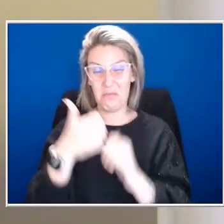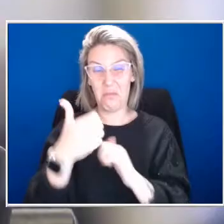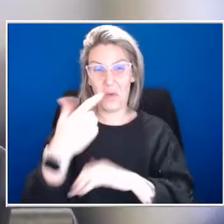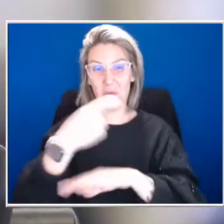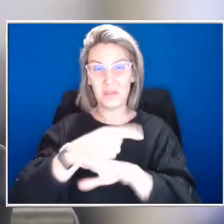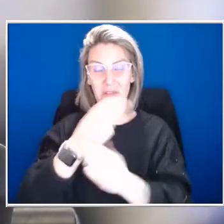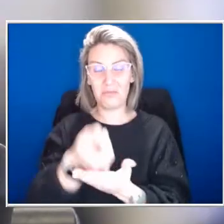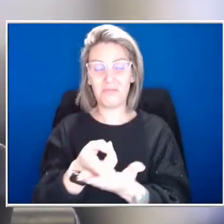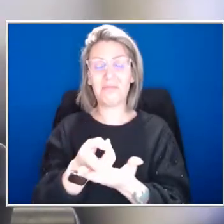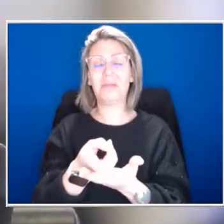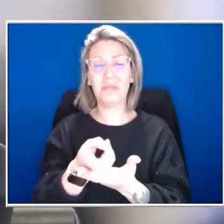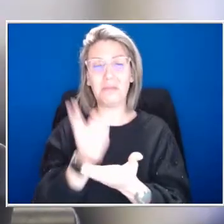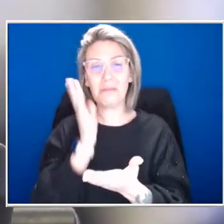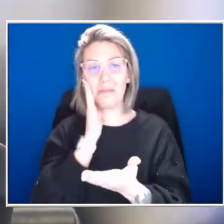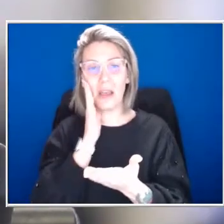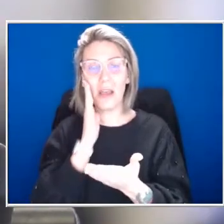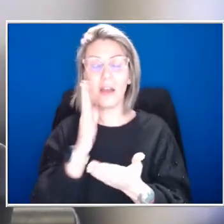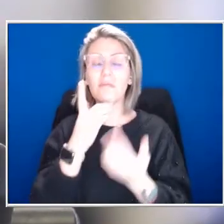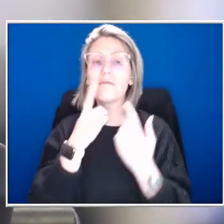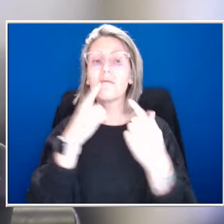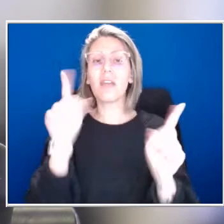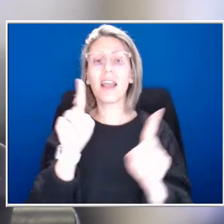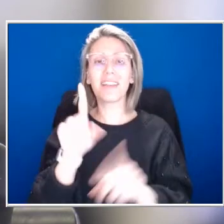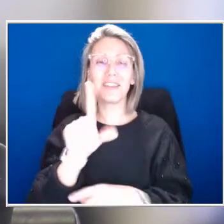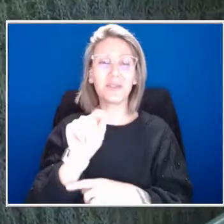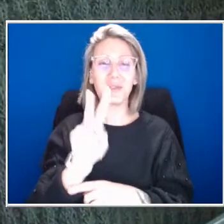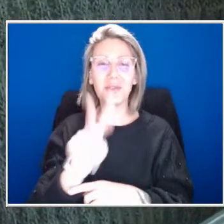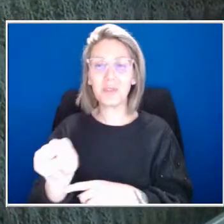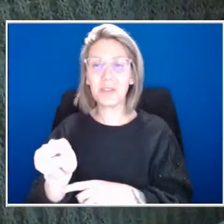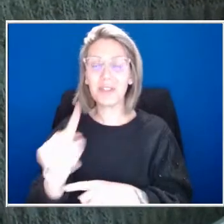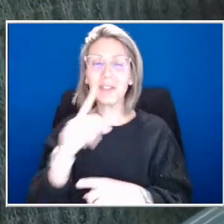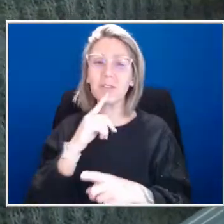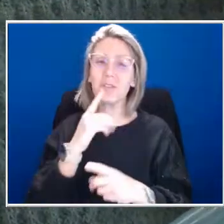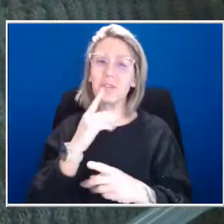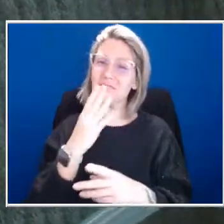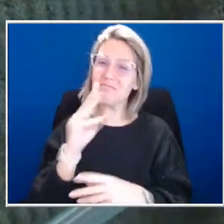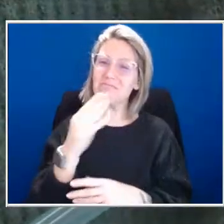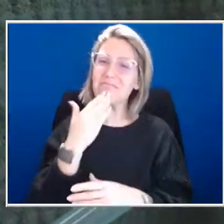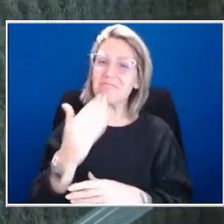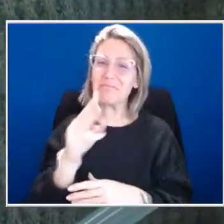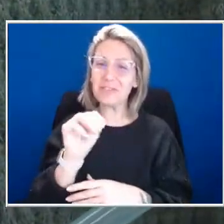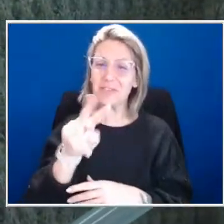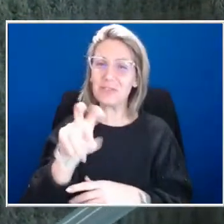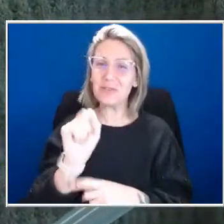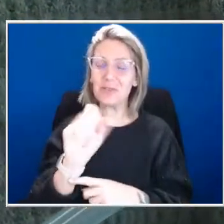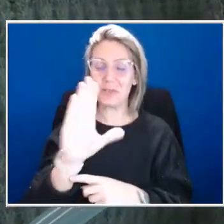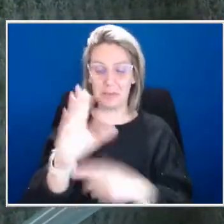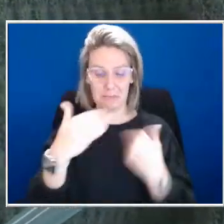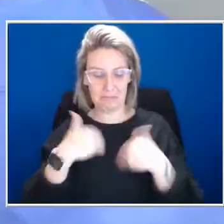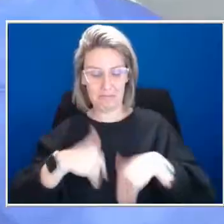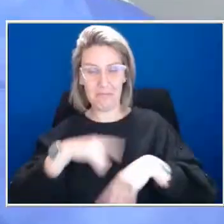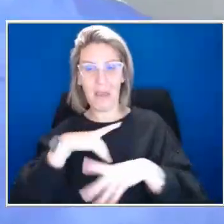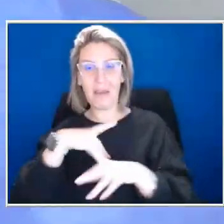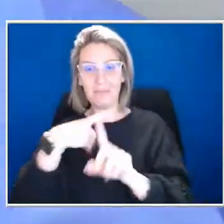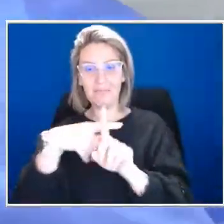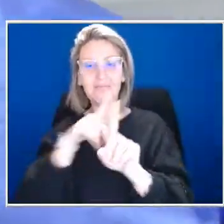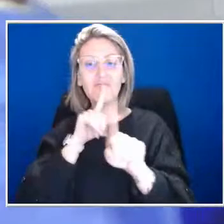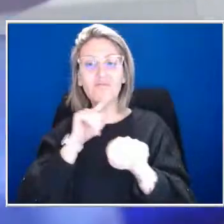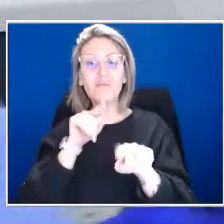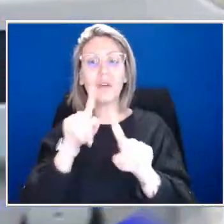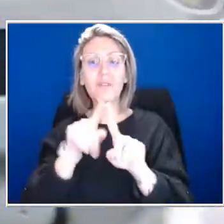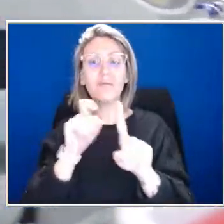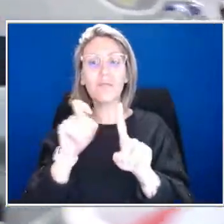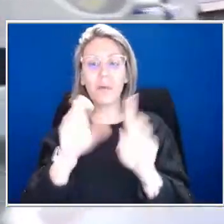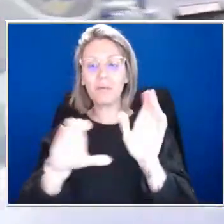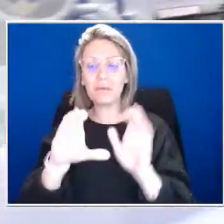2022, Gene and Debbie got the news they'd been praying for. His body's positive response to the cancer treatment meant